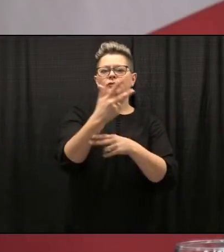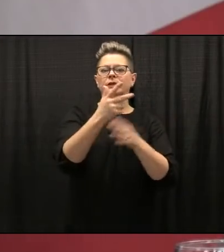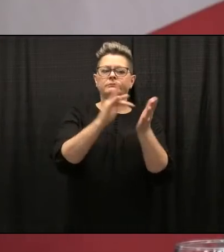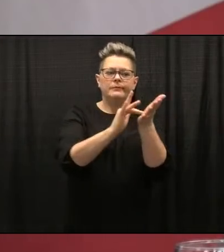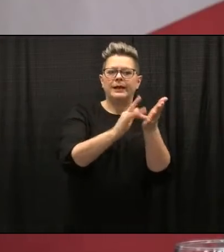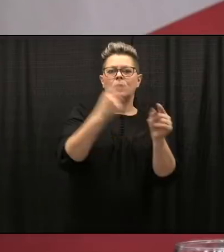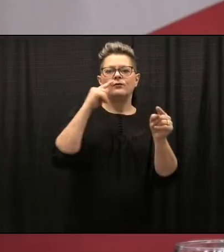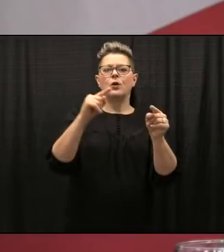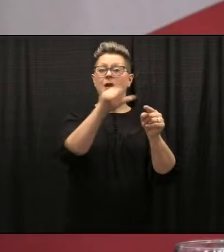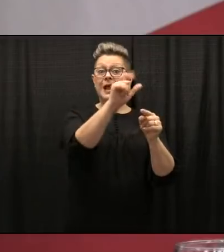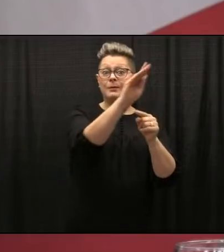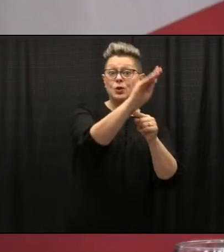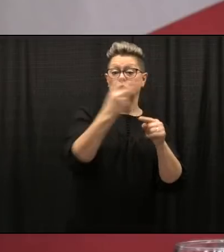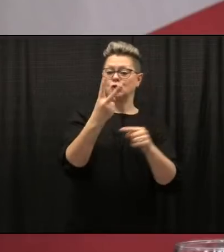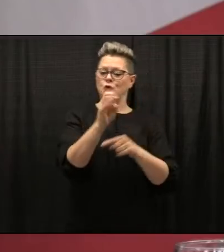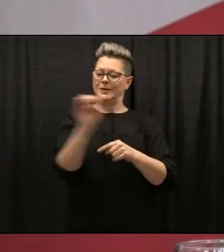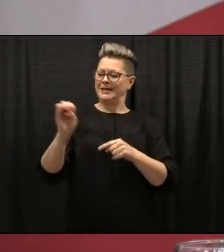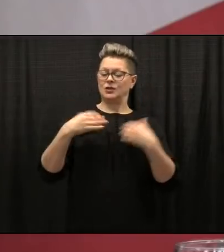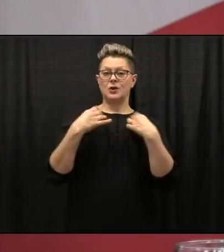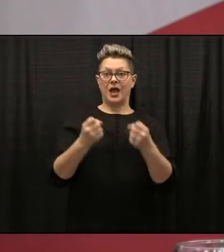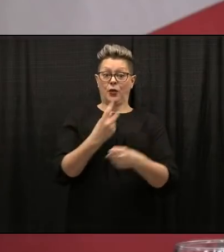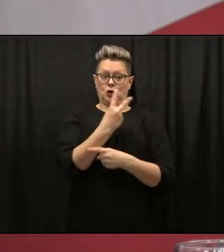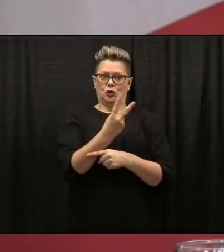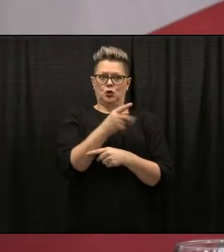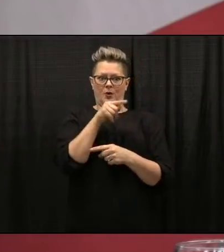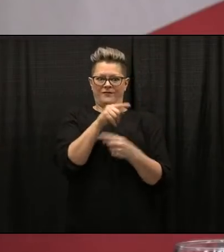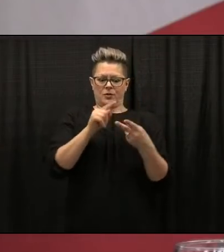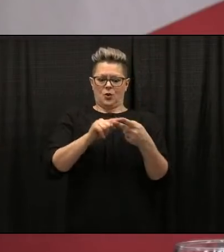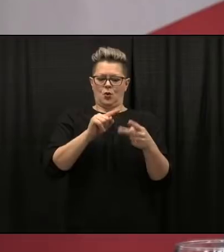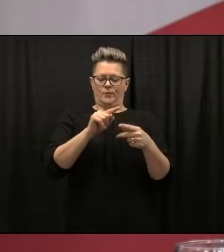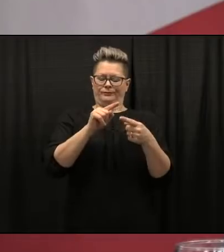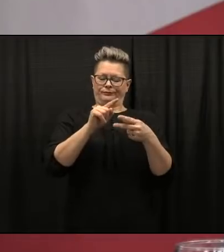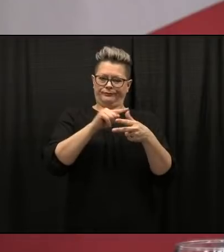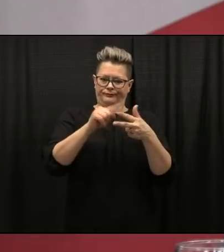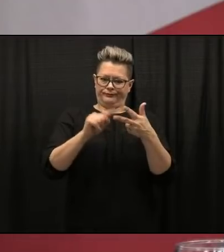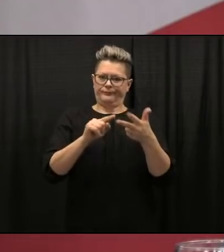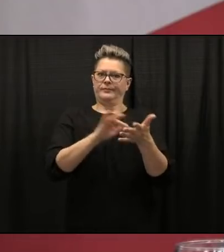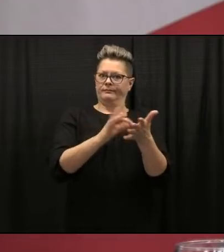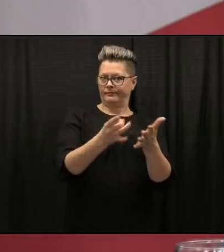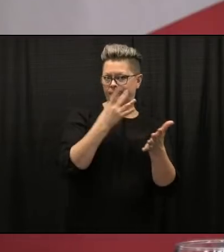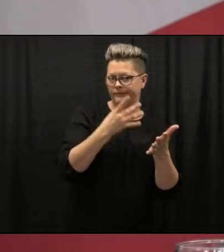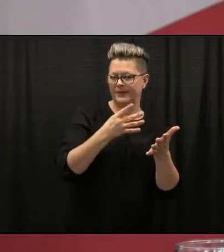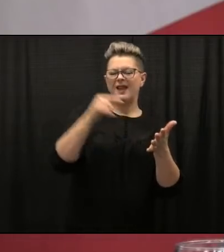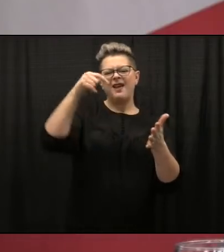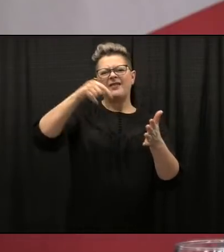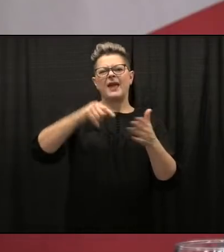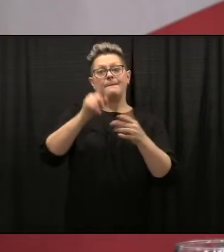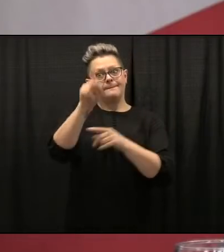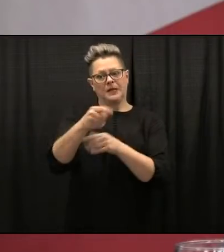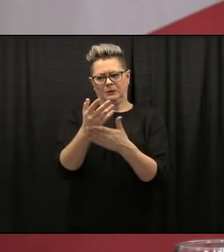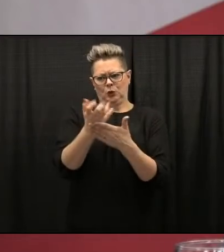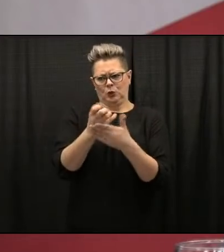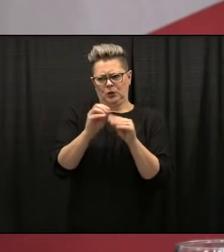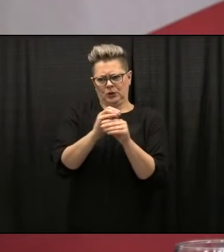in Labrador Grenville and 2 in Eastern Health. It has to be early in the evolution of the disease.